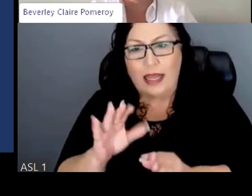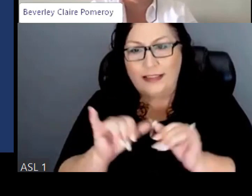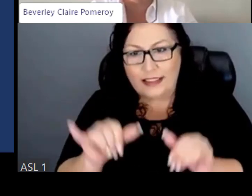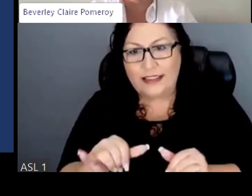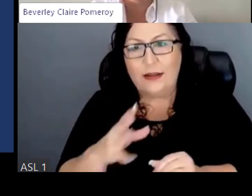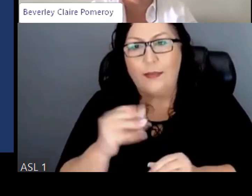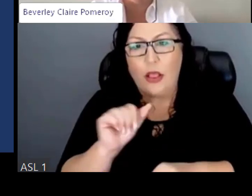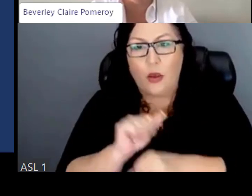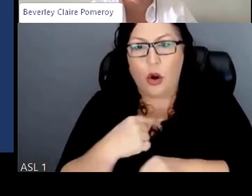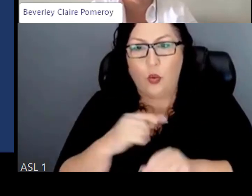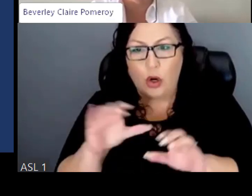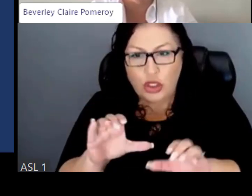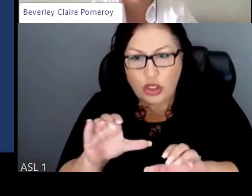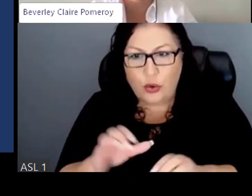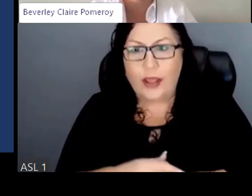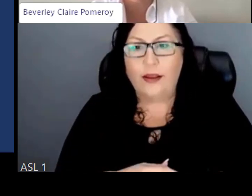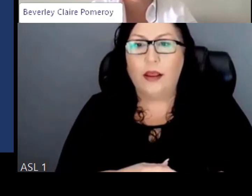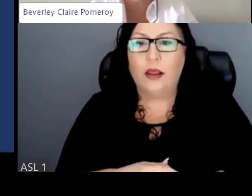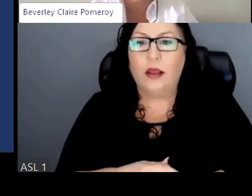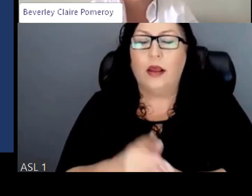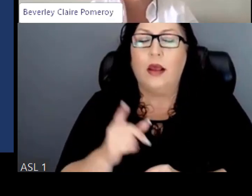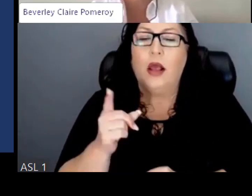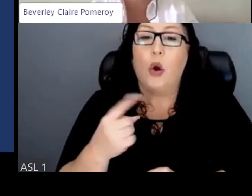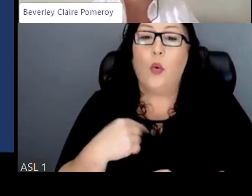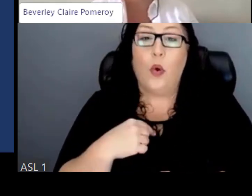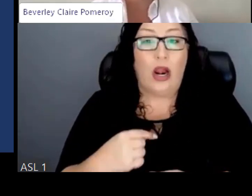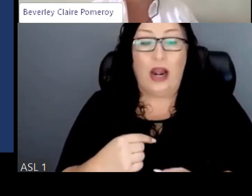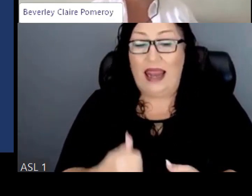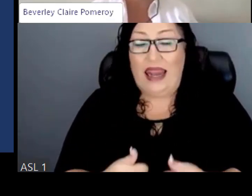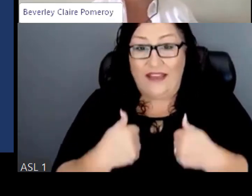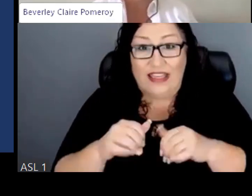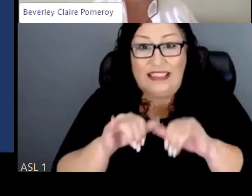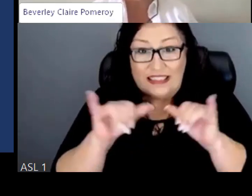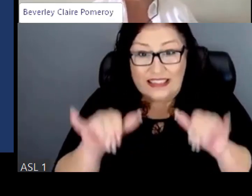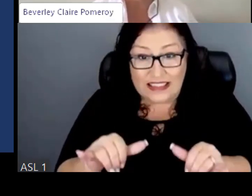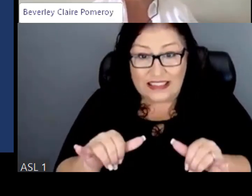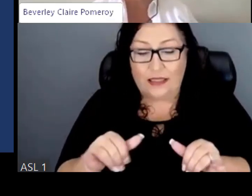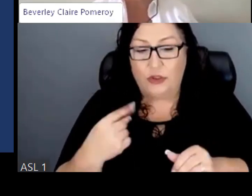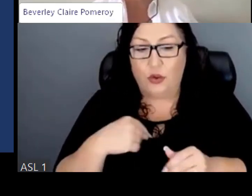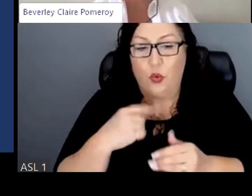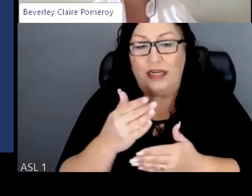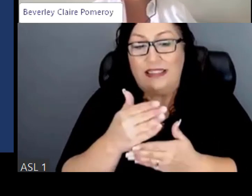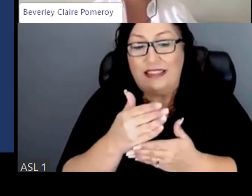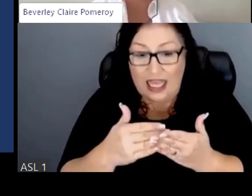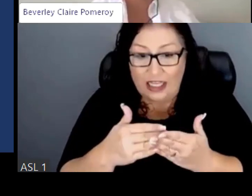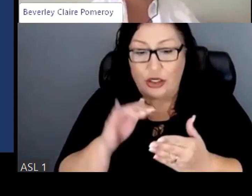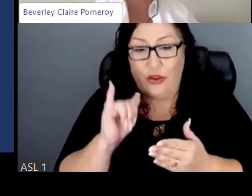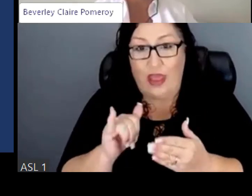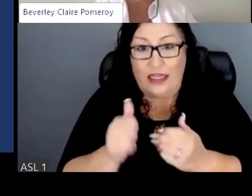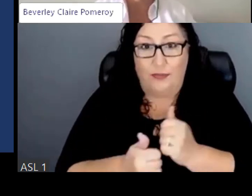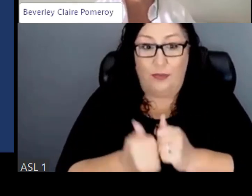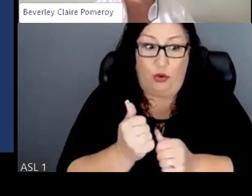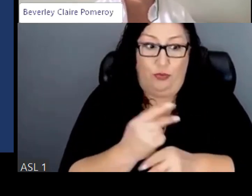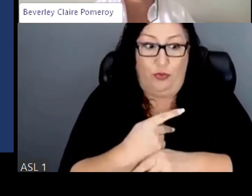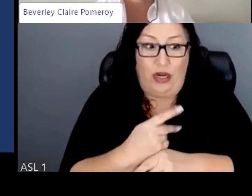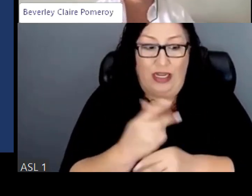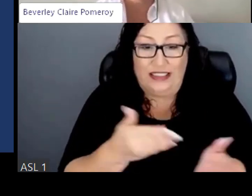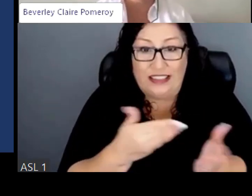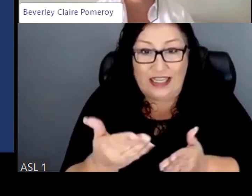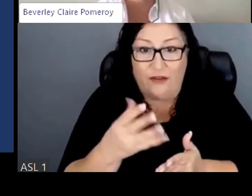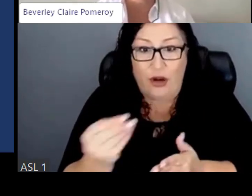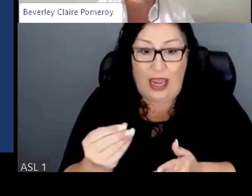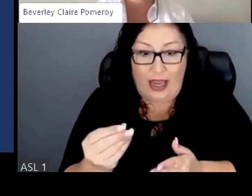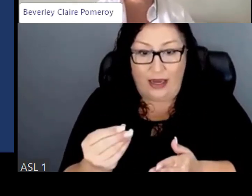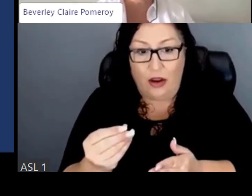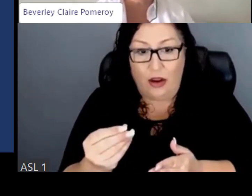doing and that Marika is doing with TRIP. So we are living systems. We are a sector whose predominant product, both